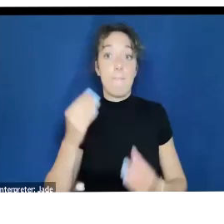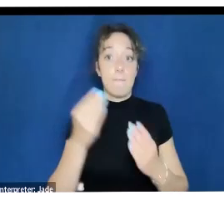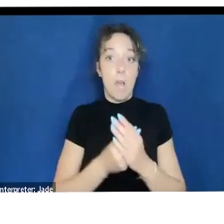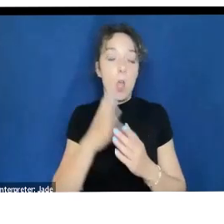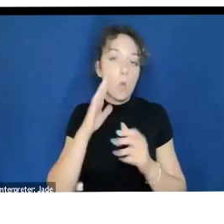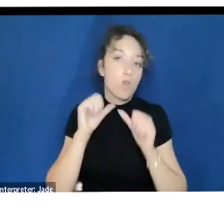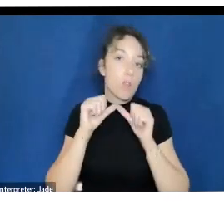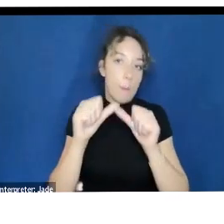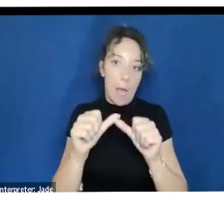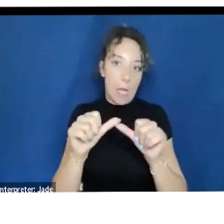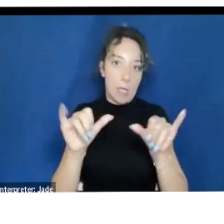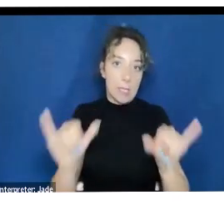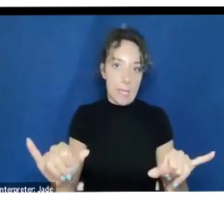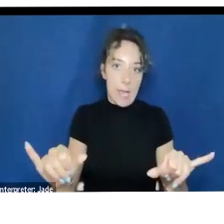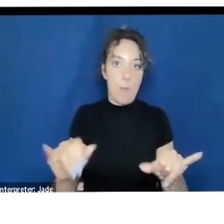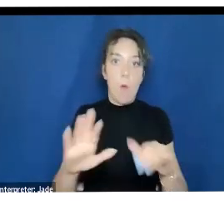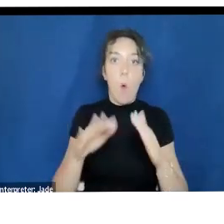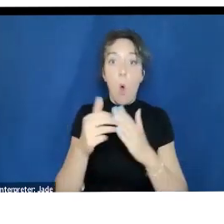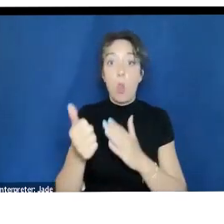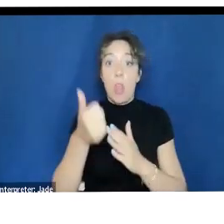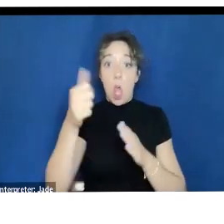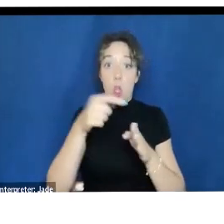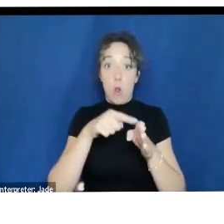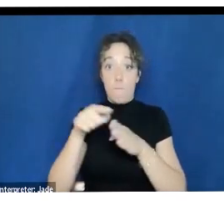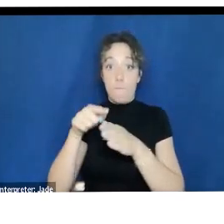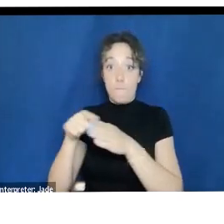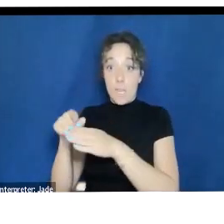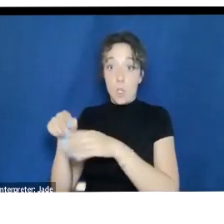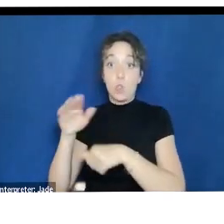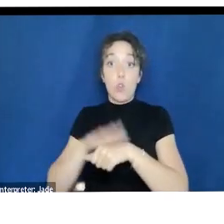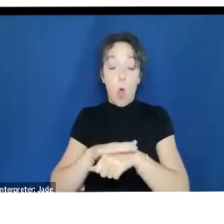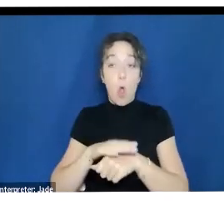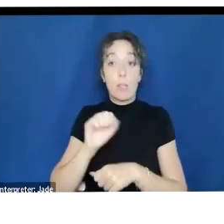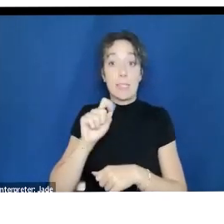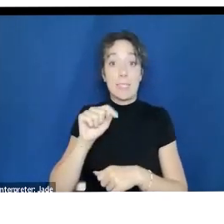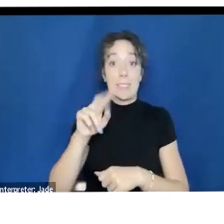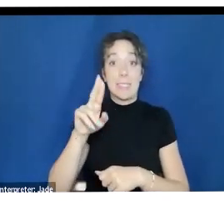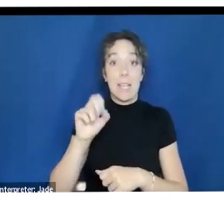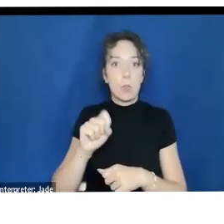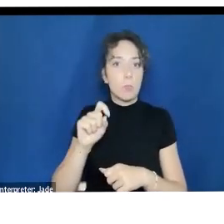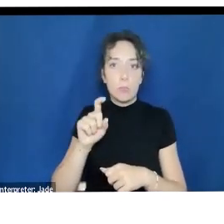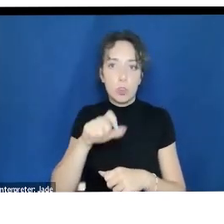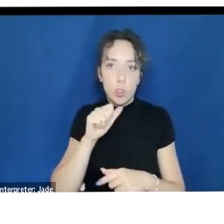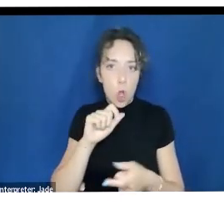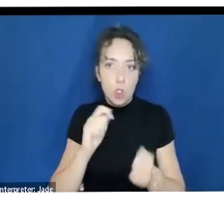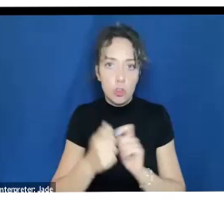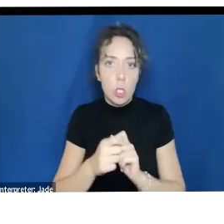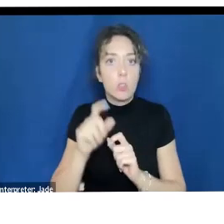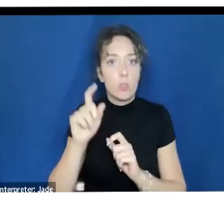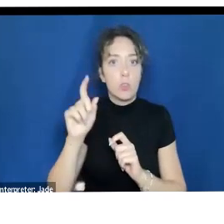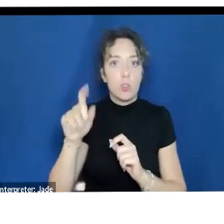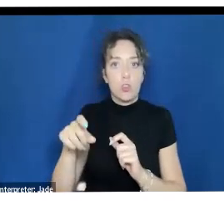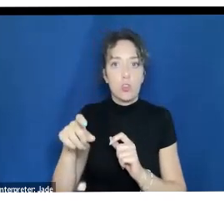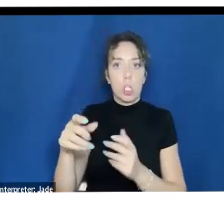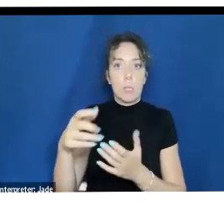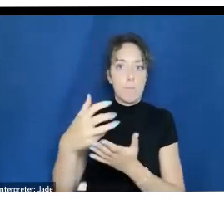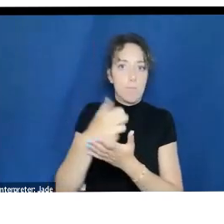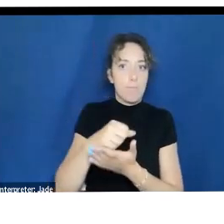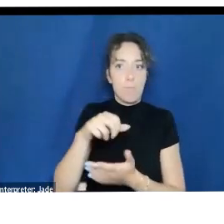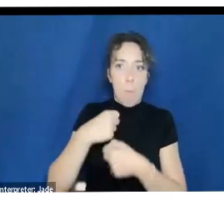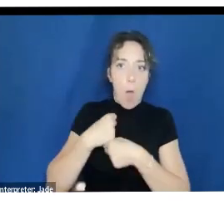other fields on the stats should not be changed. You should populate them as you have always populated